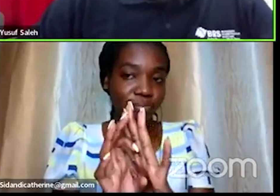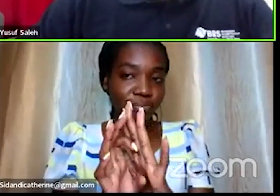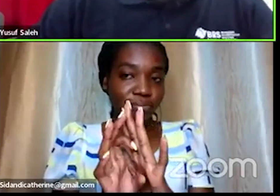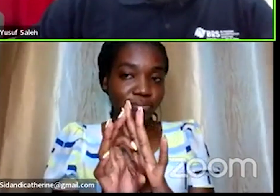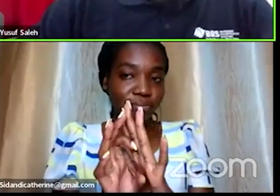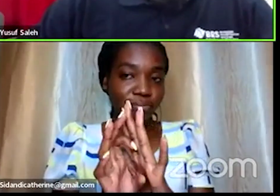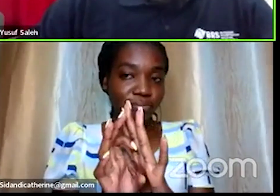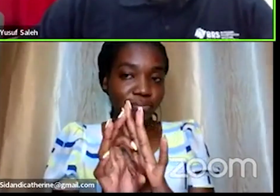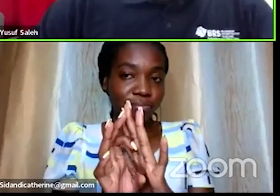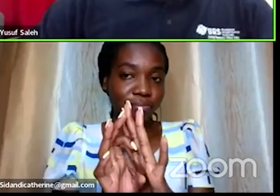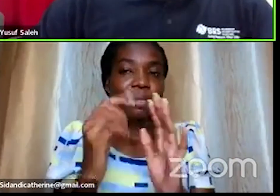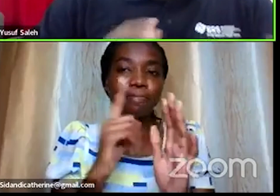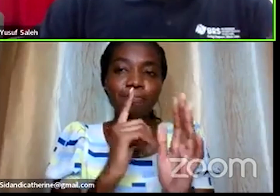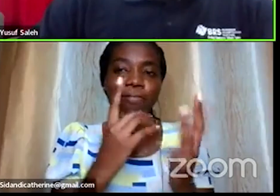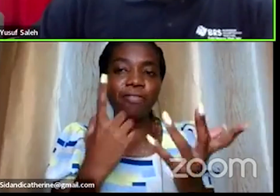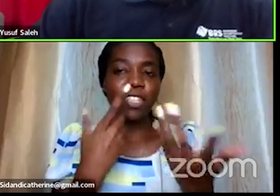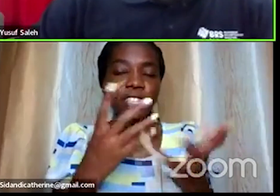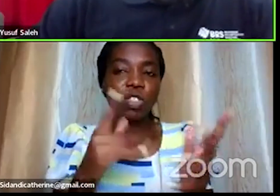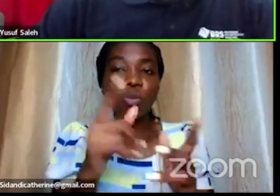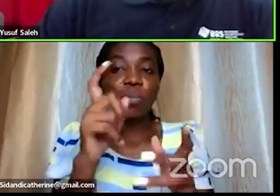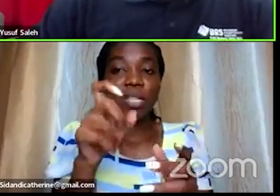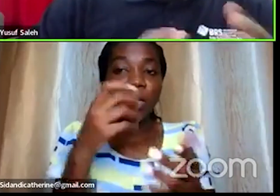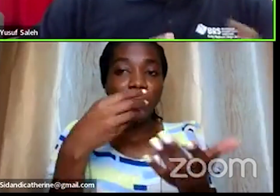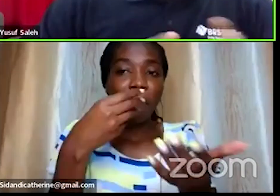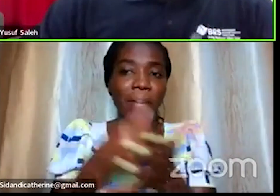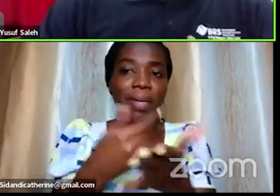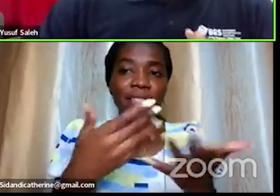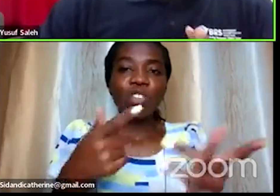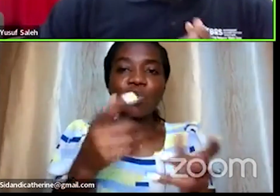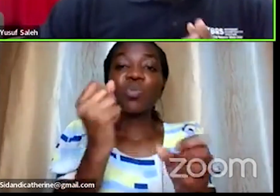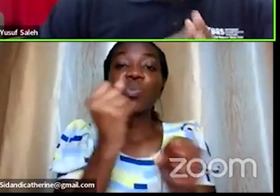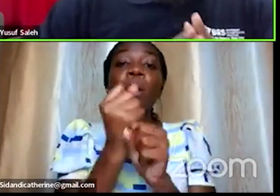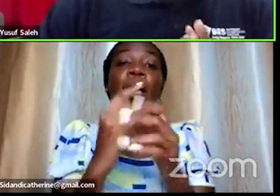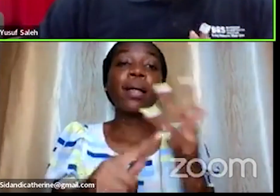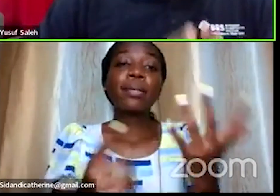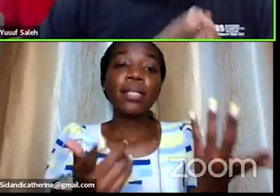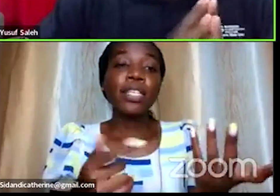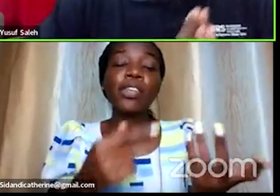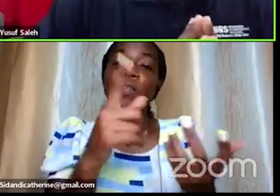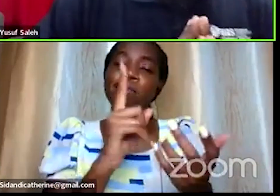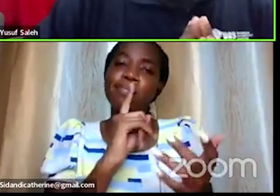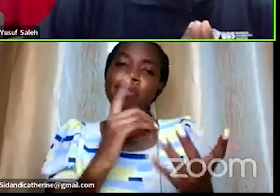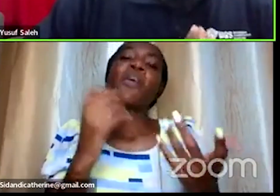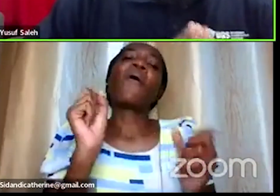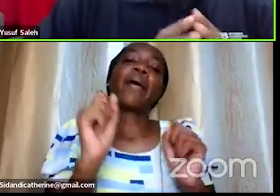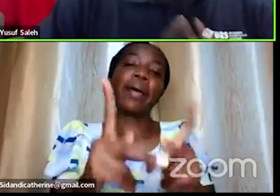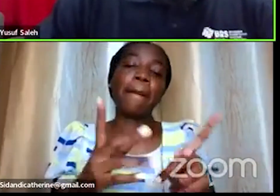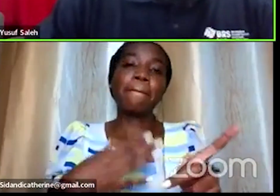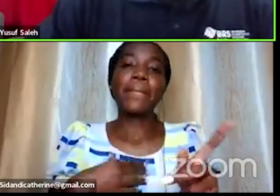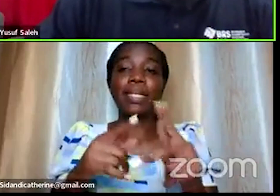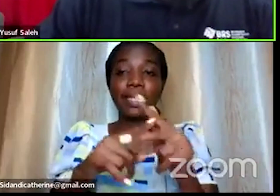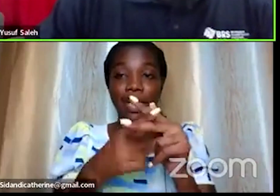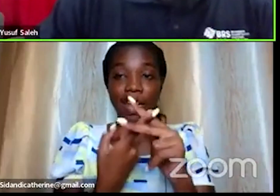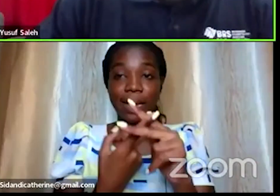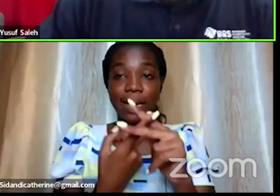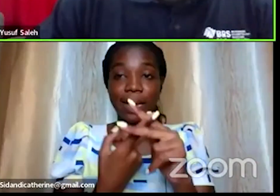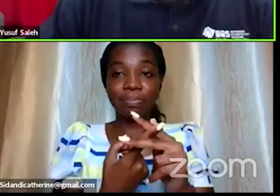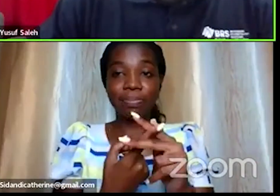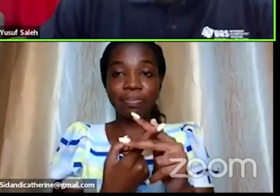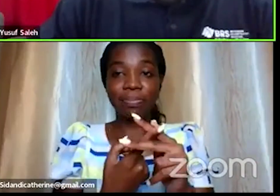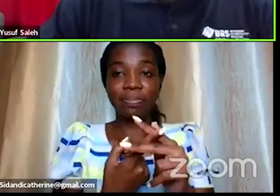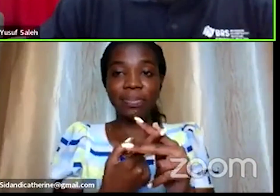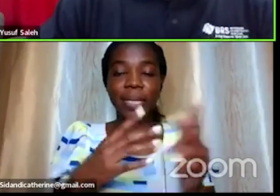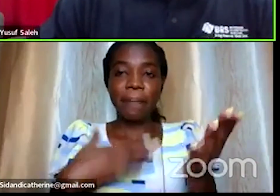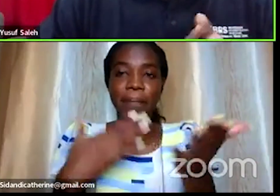said, you have to pay bills. What is it that you need to do? First is to say, okay, I'm starting off, I've just applied for